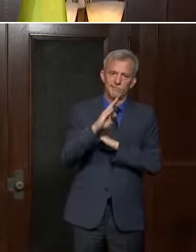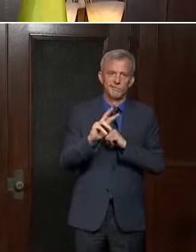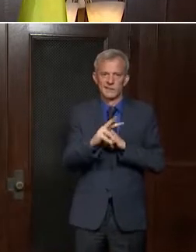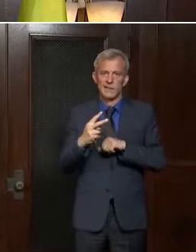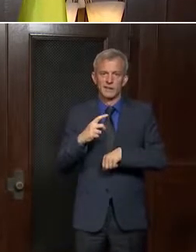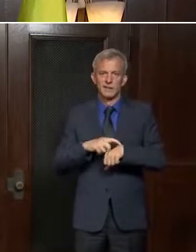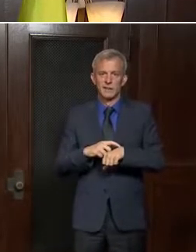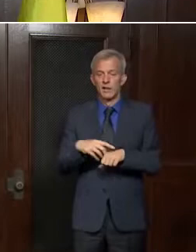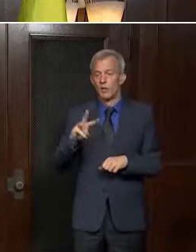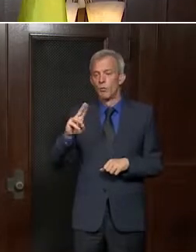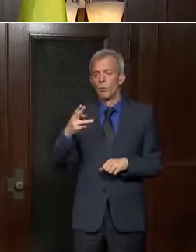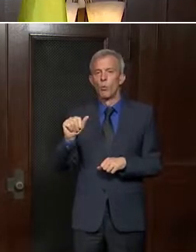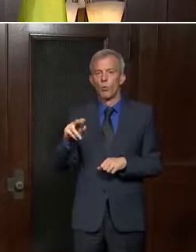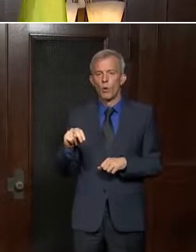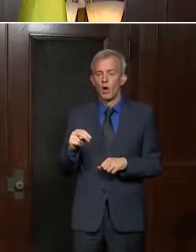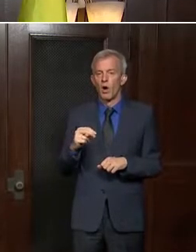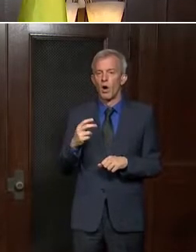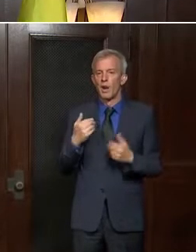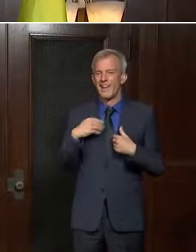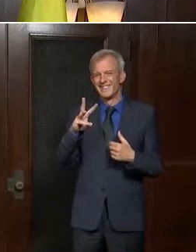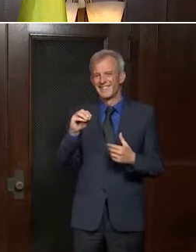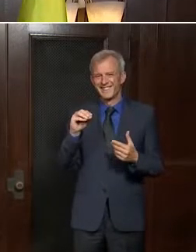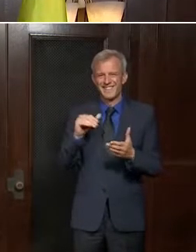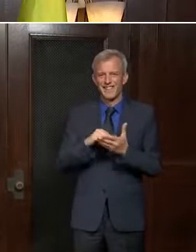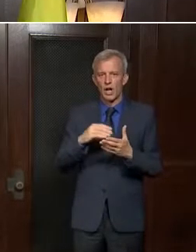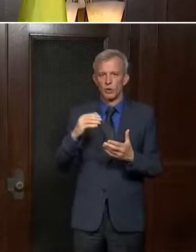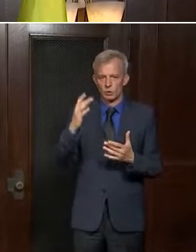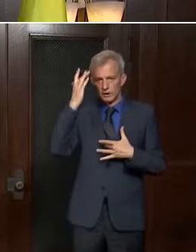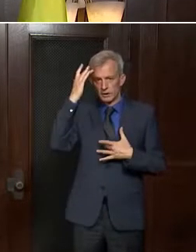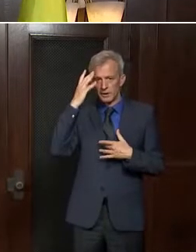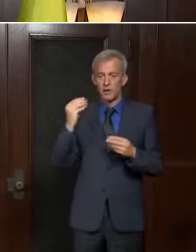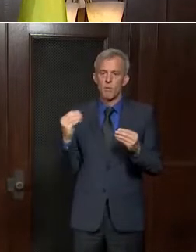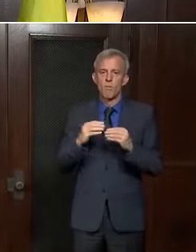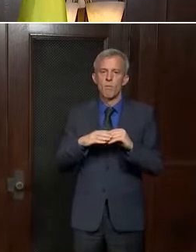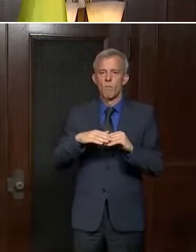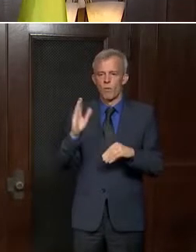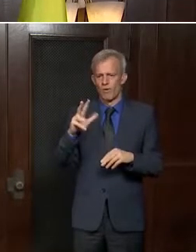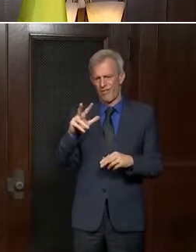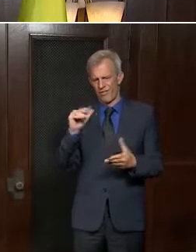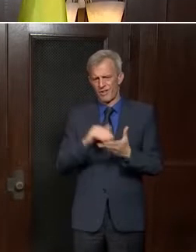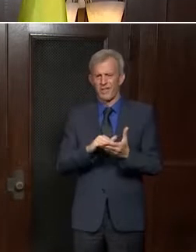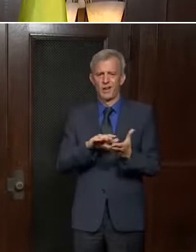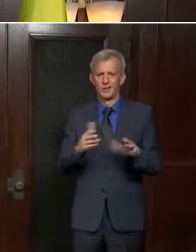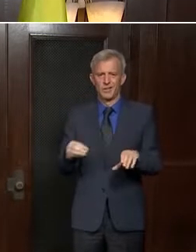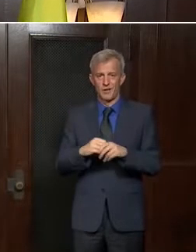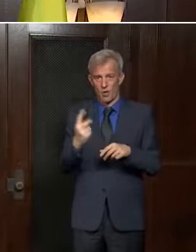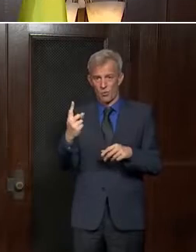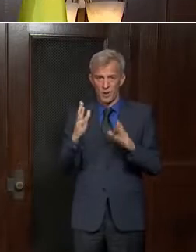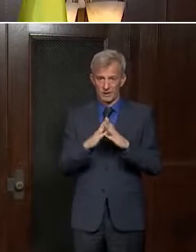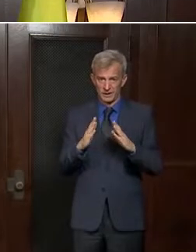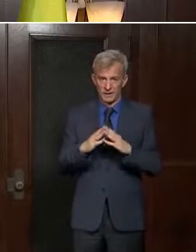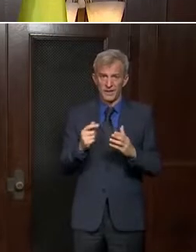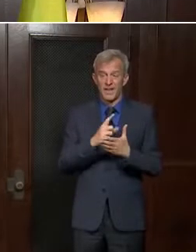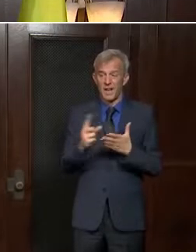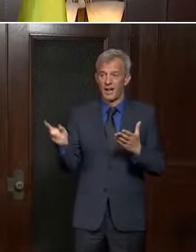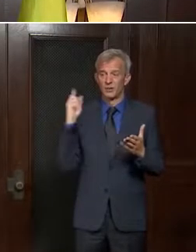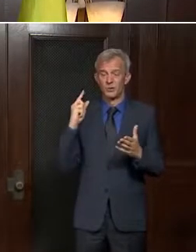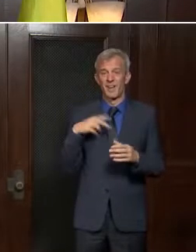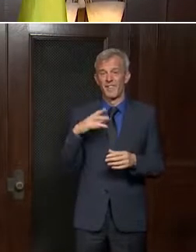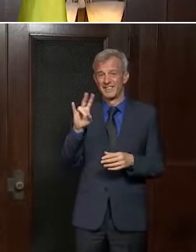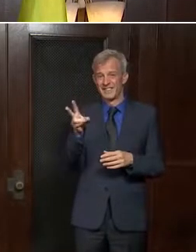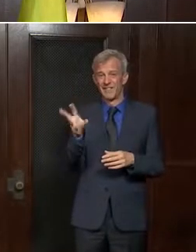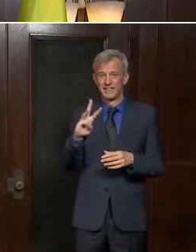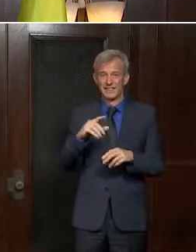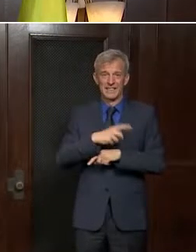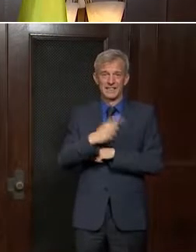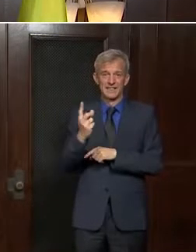this, saw over 60,000 infections and more than 3,000 deaths in a single city. And last week, after a 76-day lockdown,